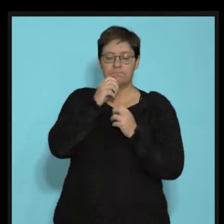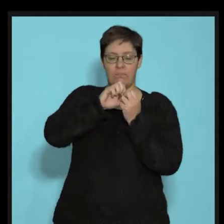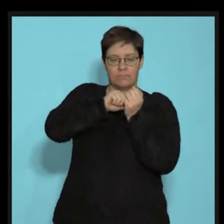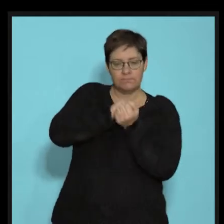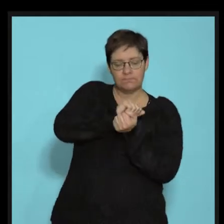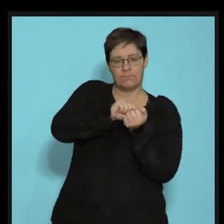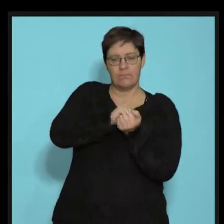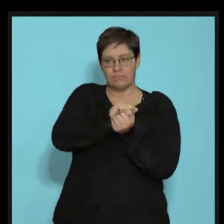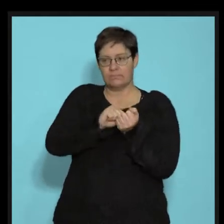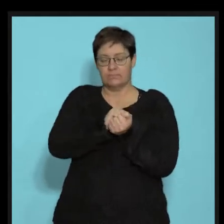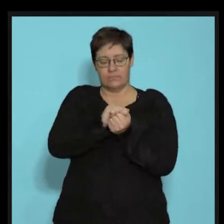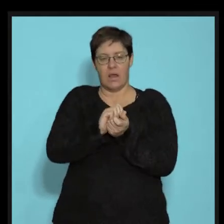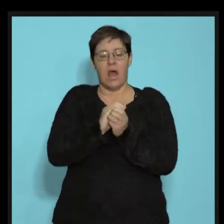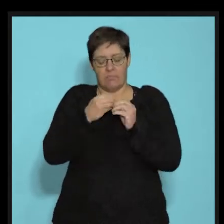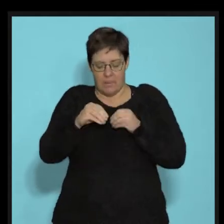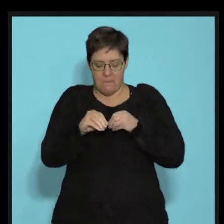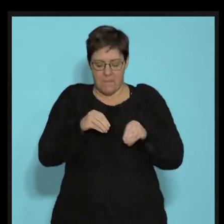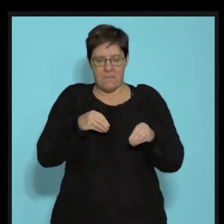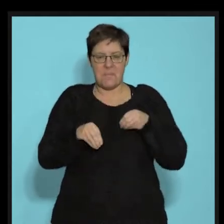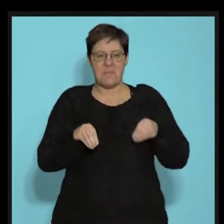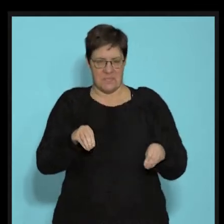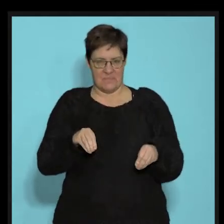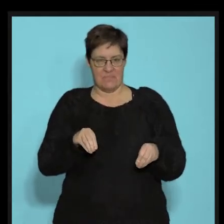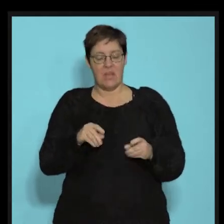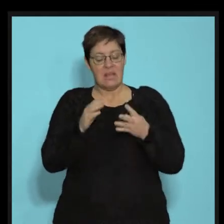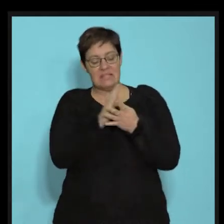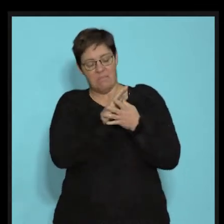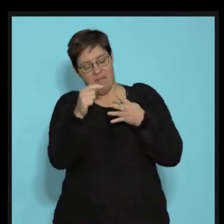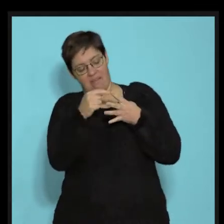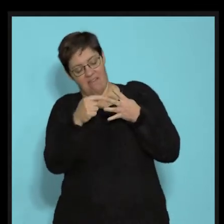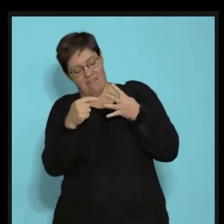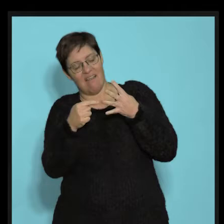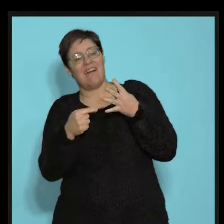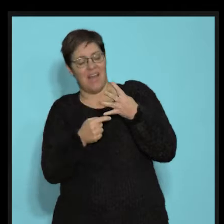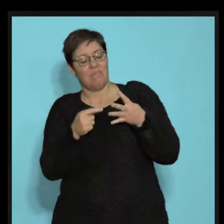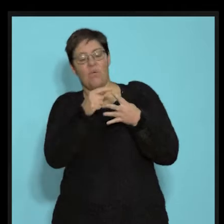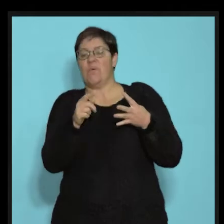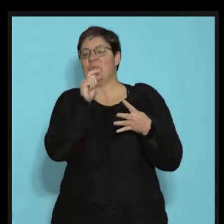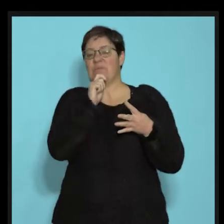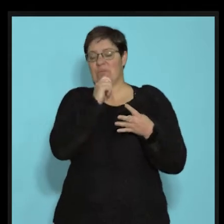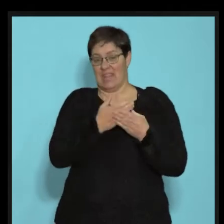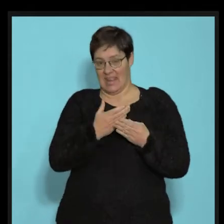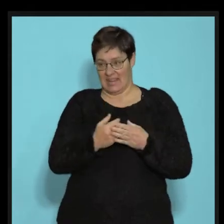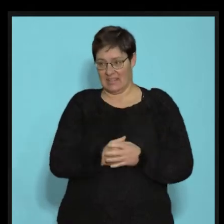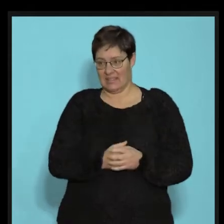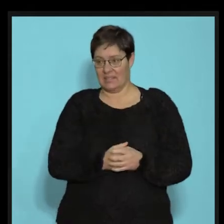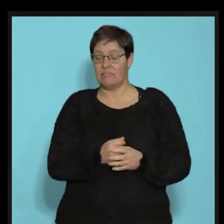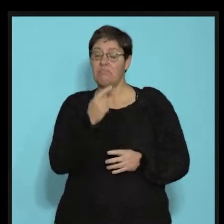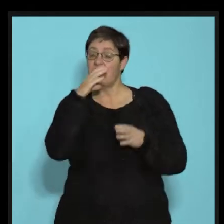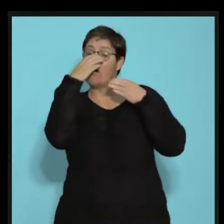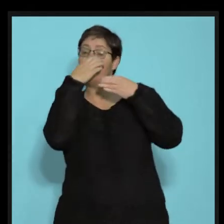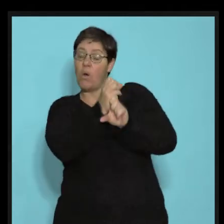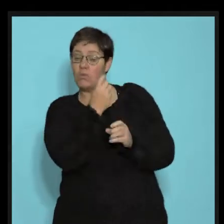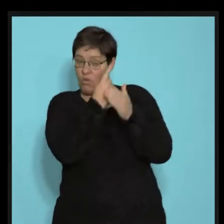broken down into a usable part. Now, I'm just going to obviously concentrate here